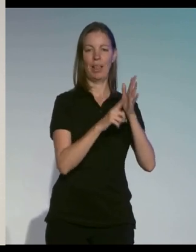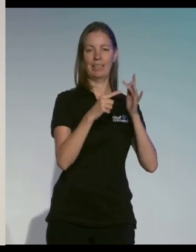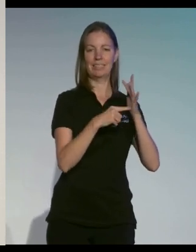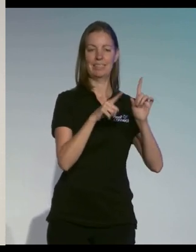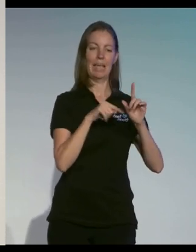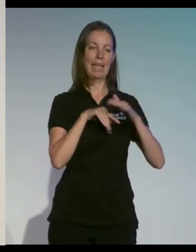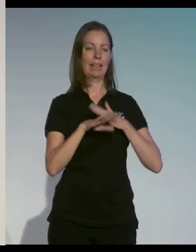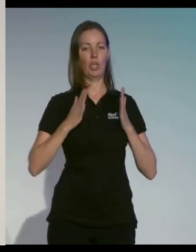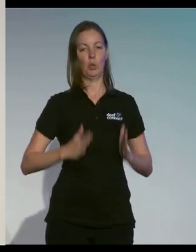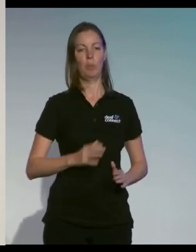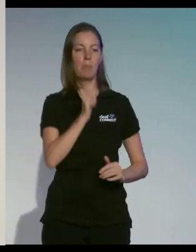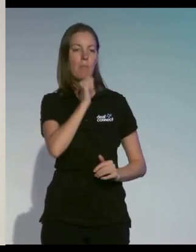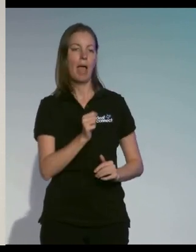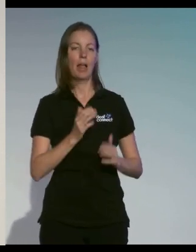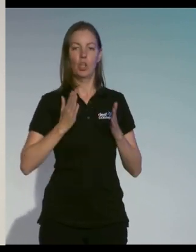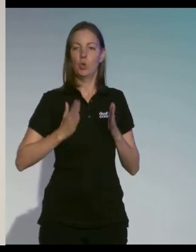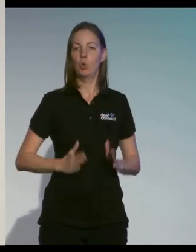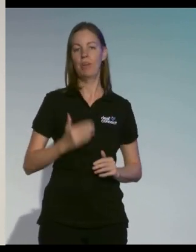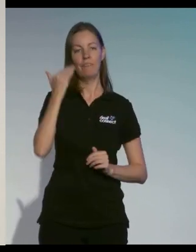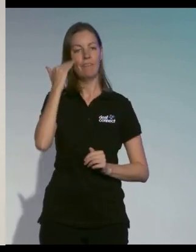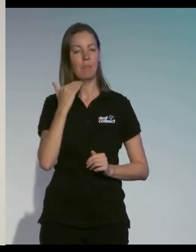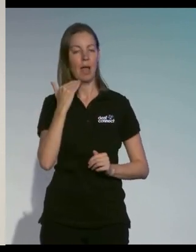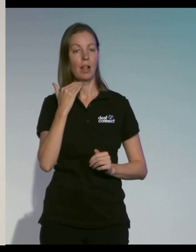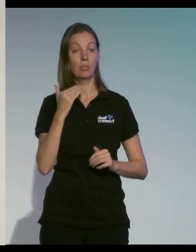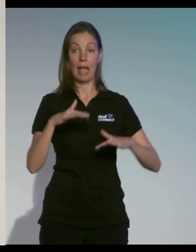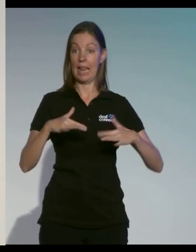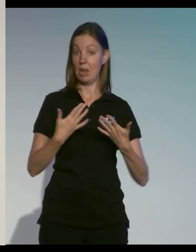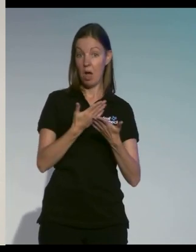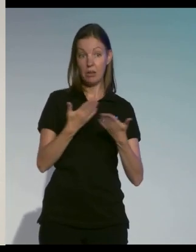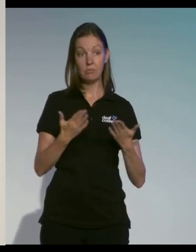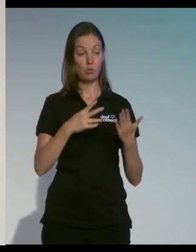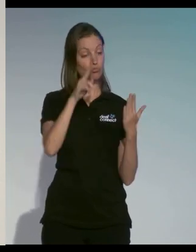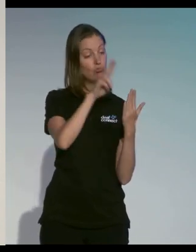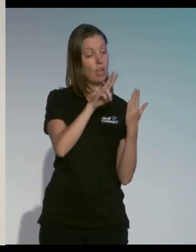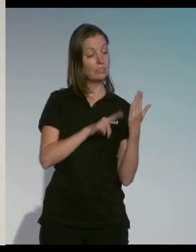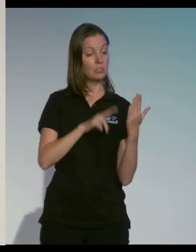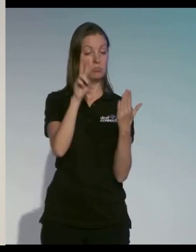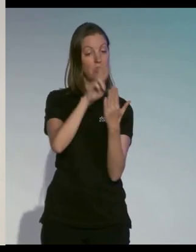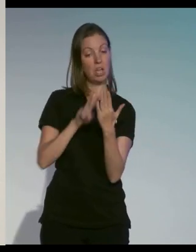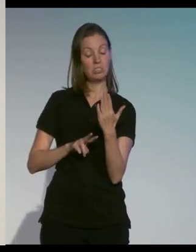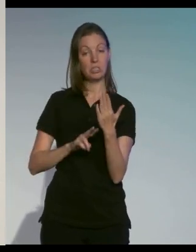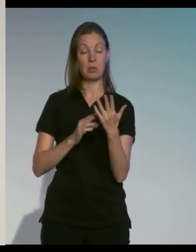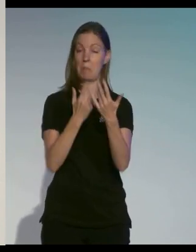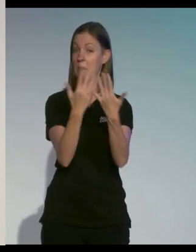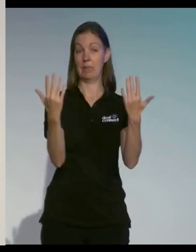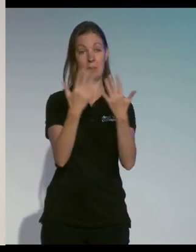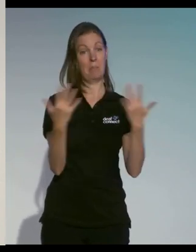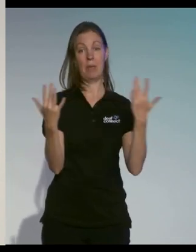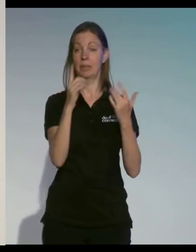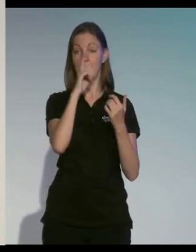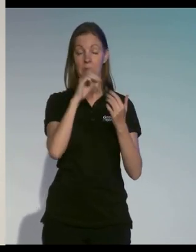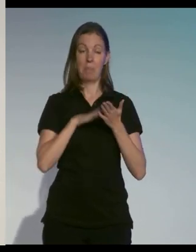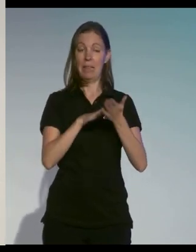female revealed to anybody who bothered to read about it, and that meant millions of people in